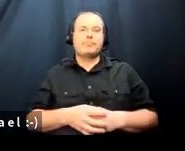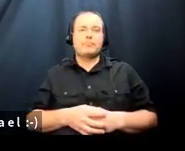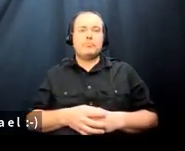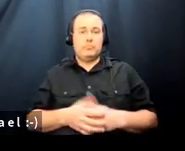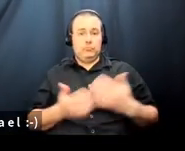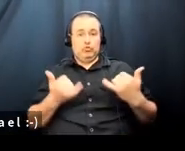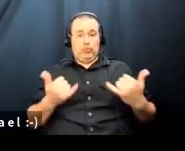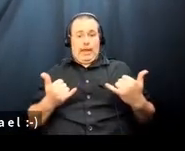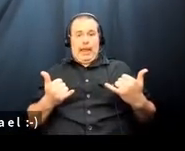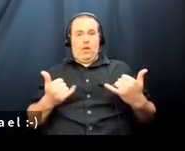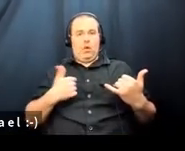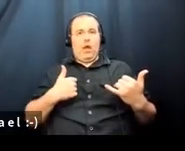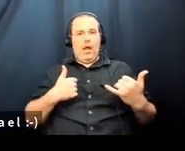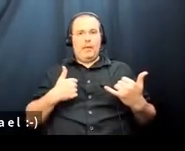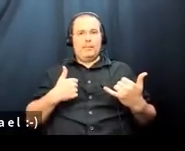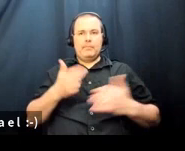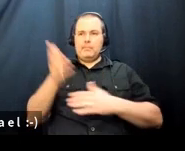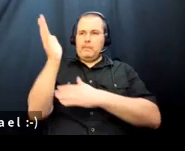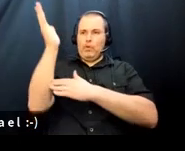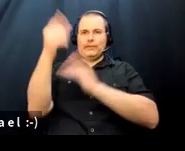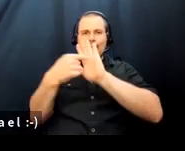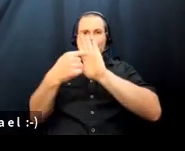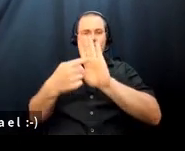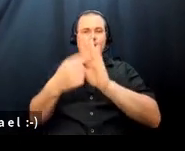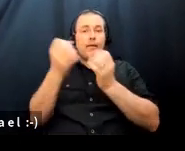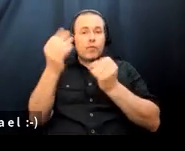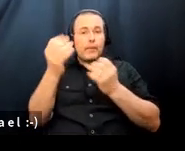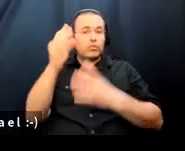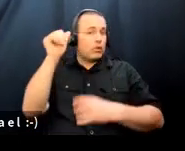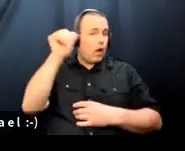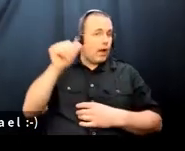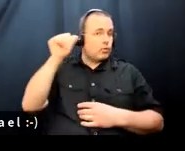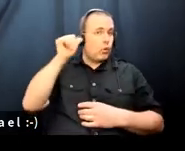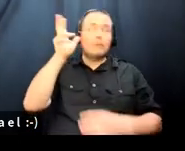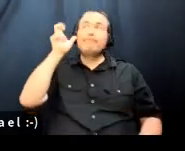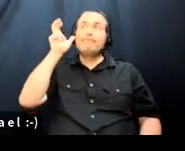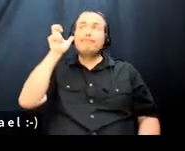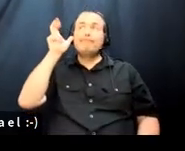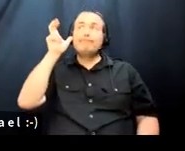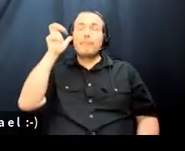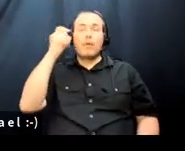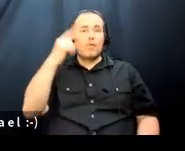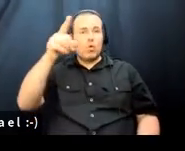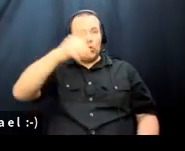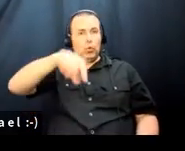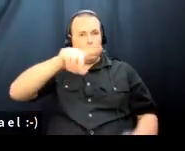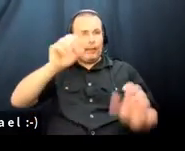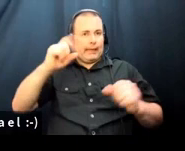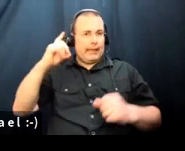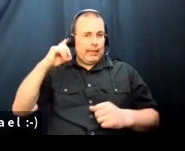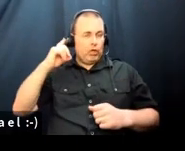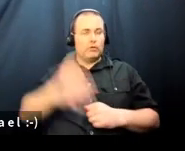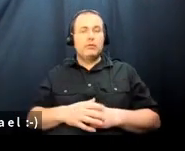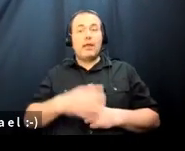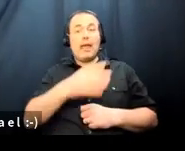now I'm presenting the information auditorily for those of you in the audience who can hear,